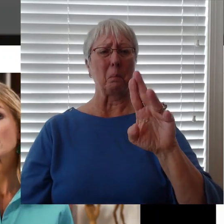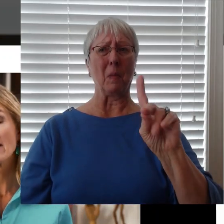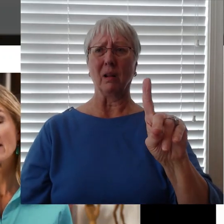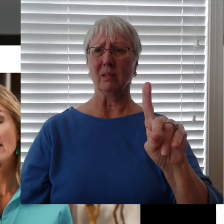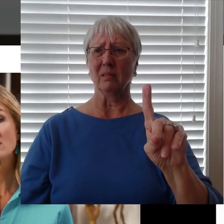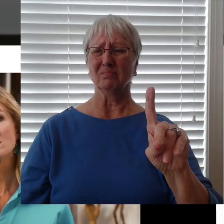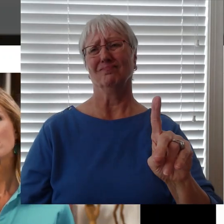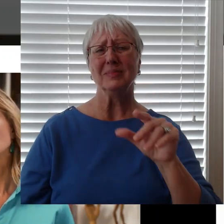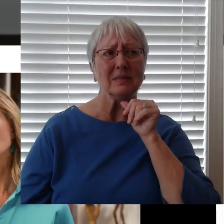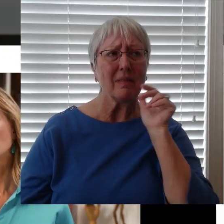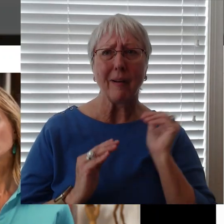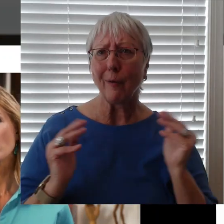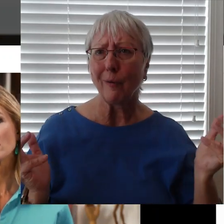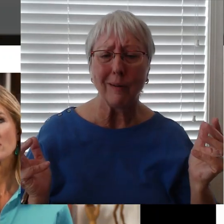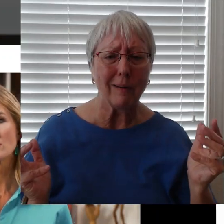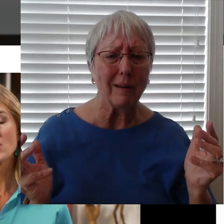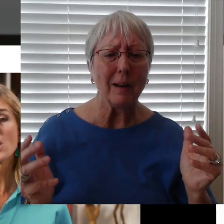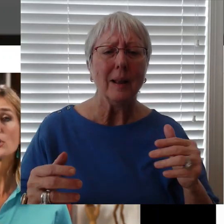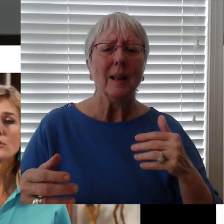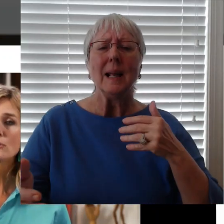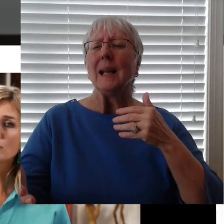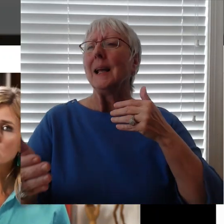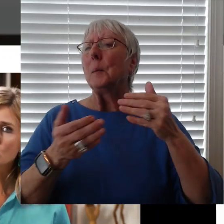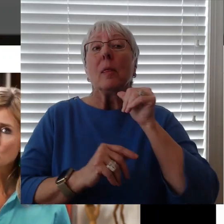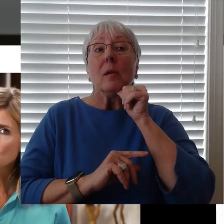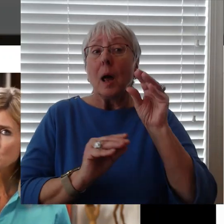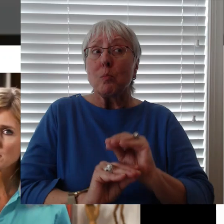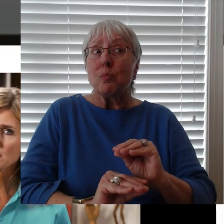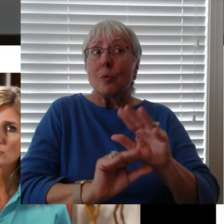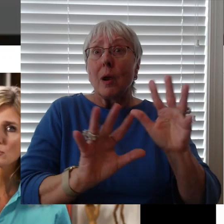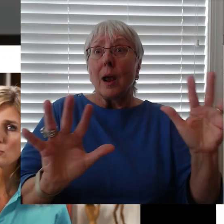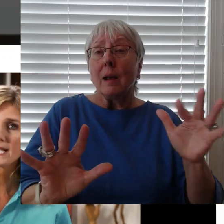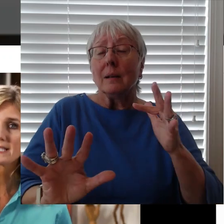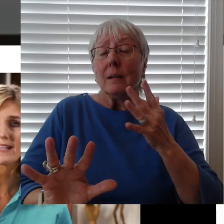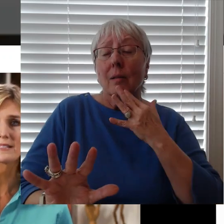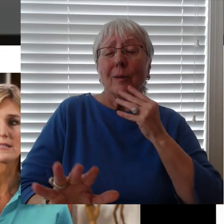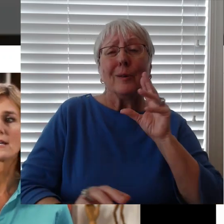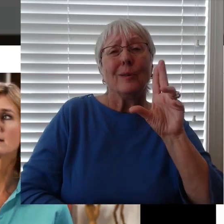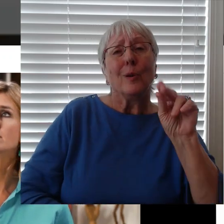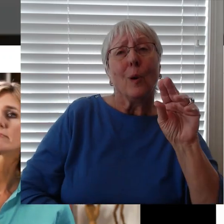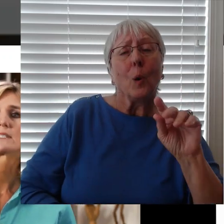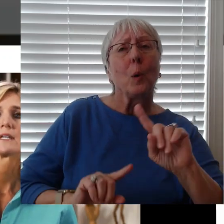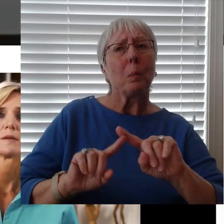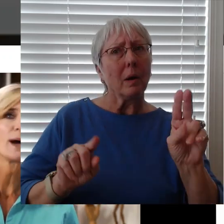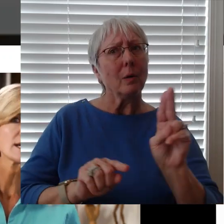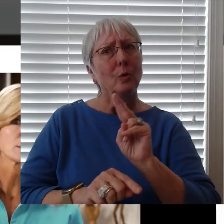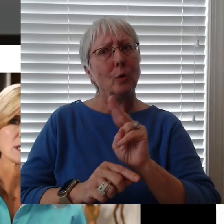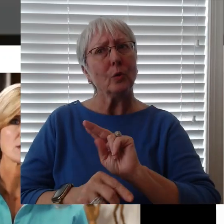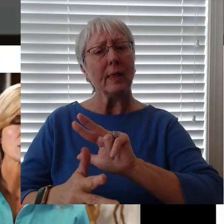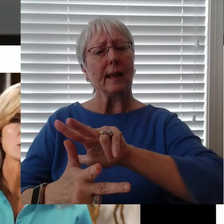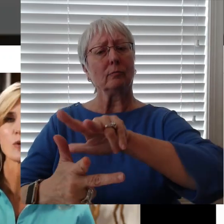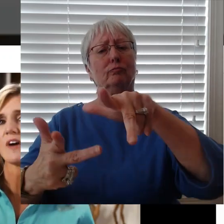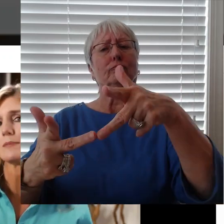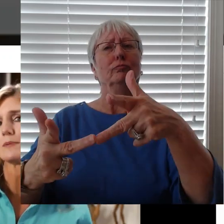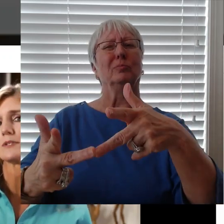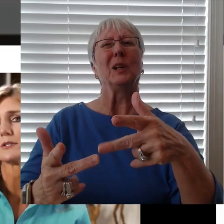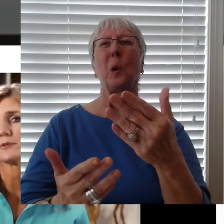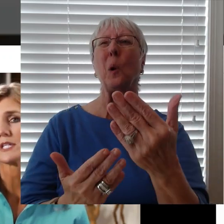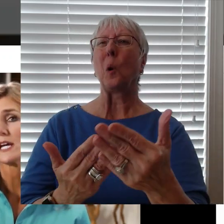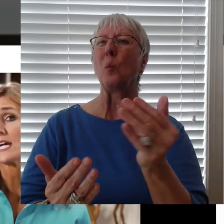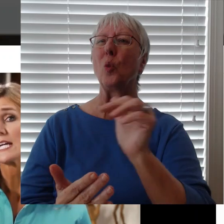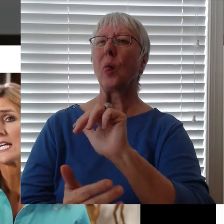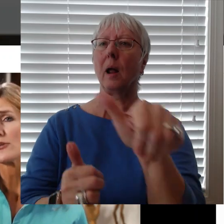the loudest, most vocal of all the colors, using the tertiary colors wisely as a kind of backup singer to the more